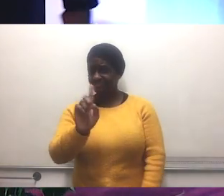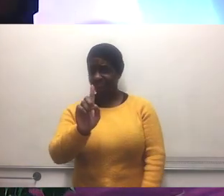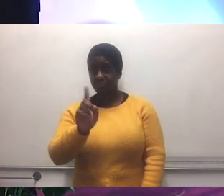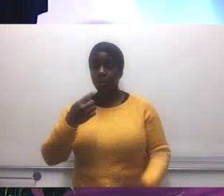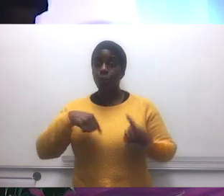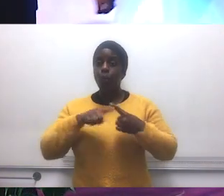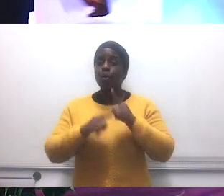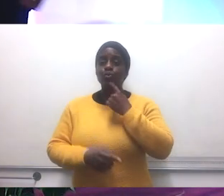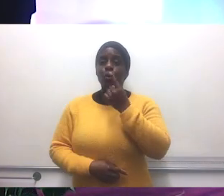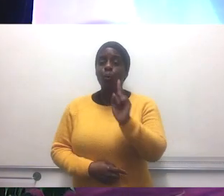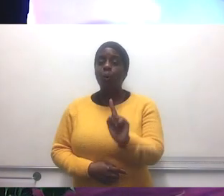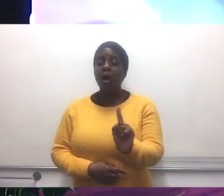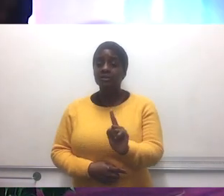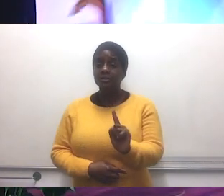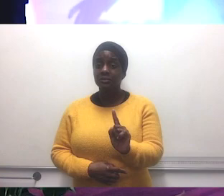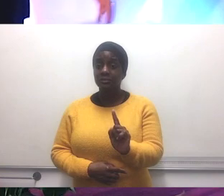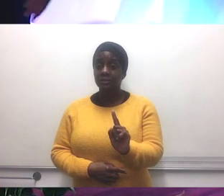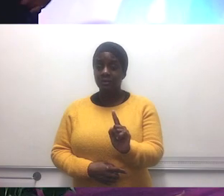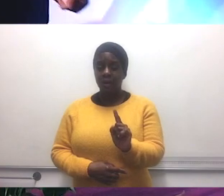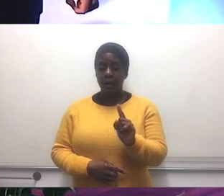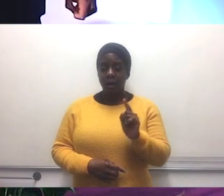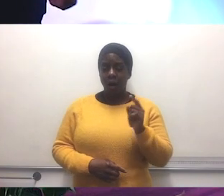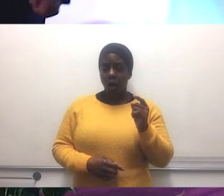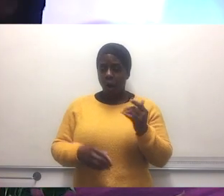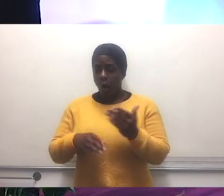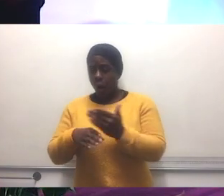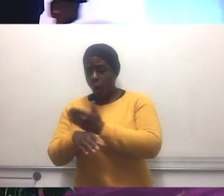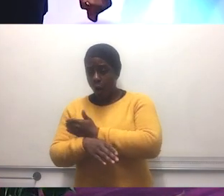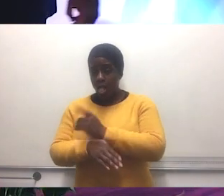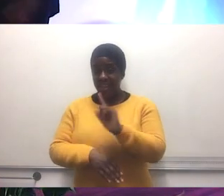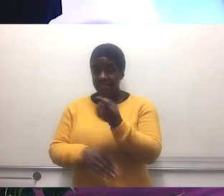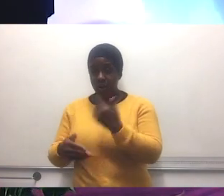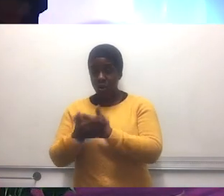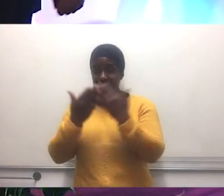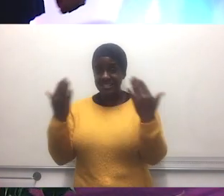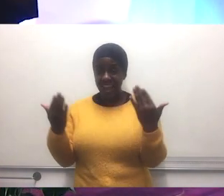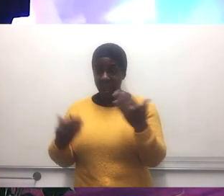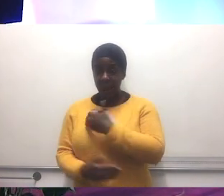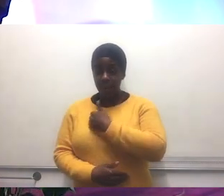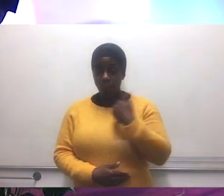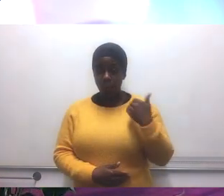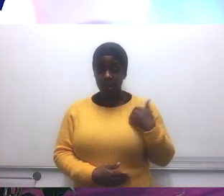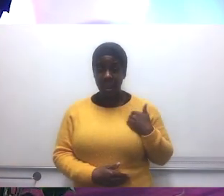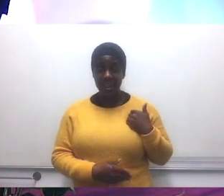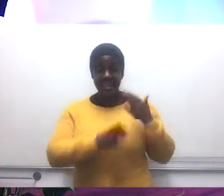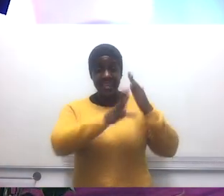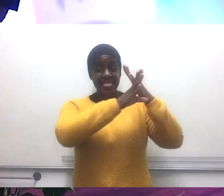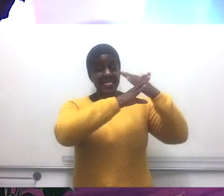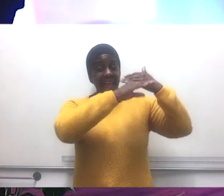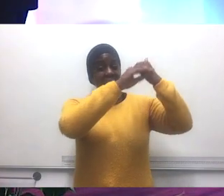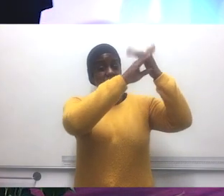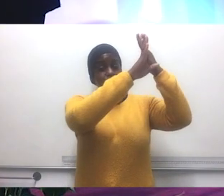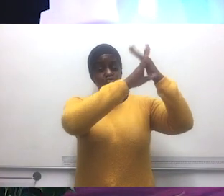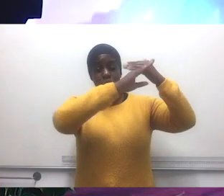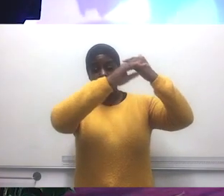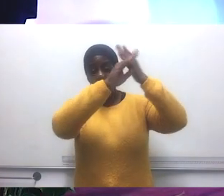are told that bright and early on the first day of the week, the angel left the portals of